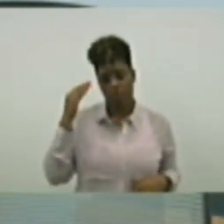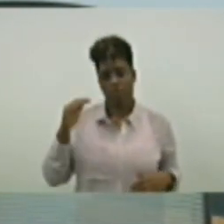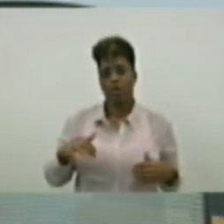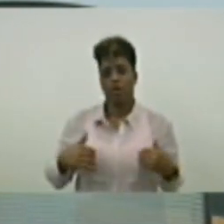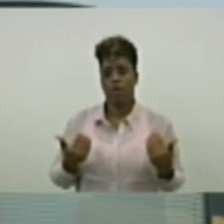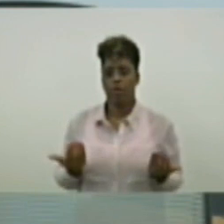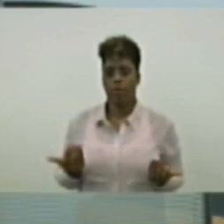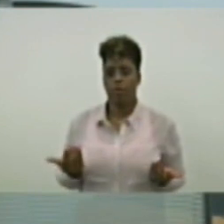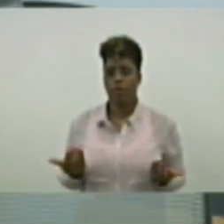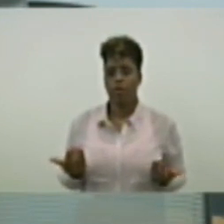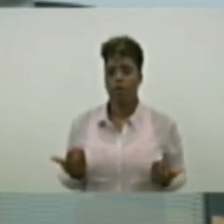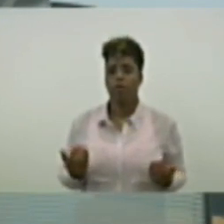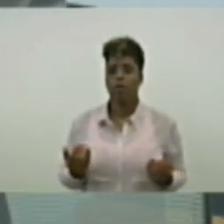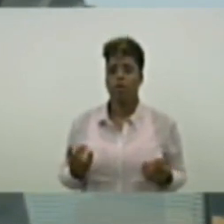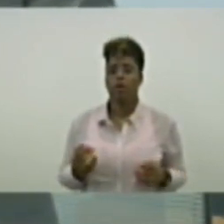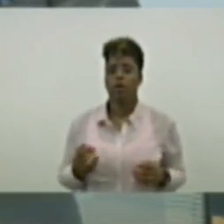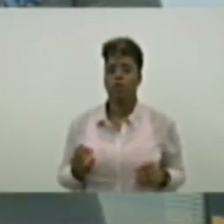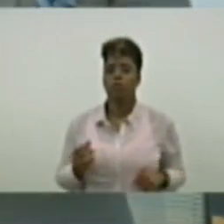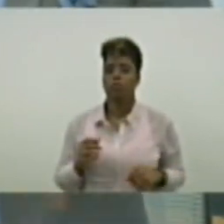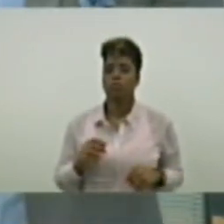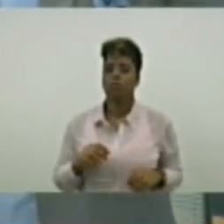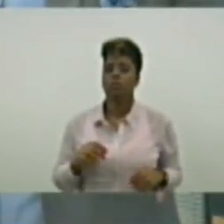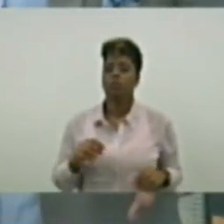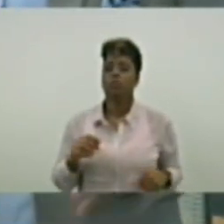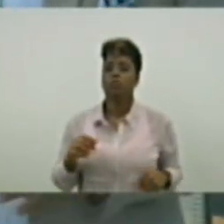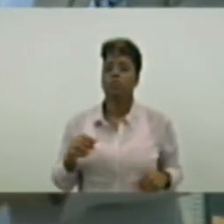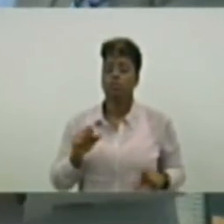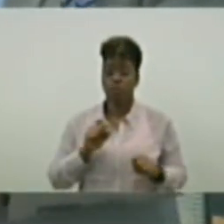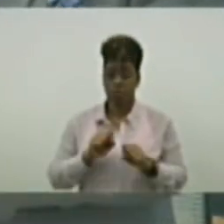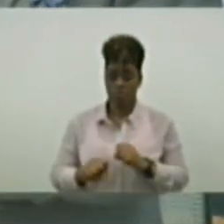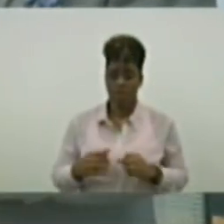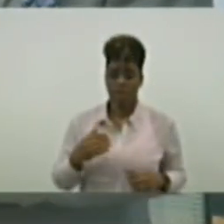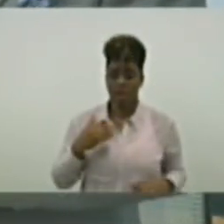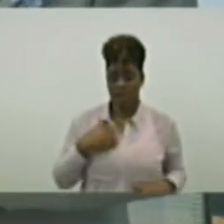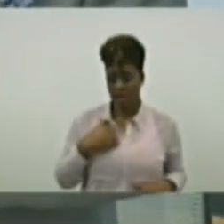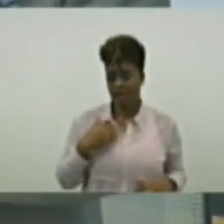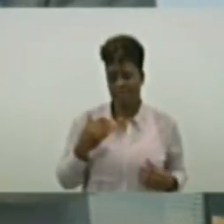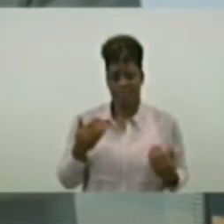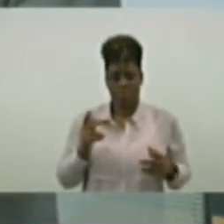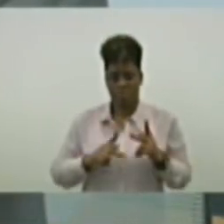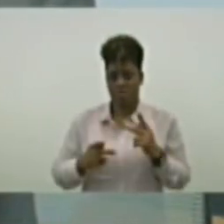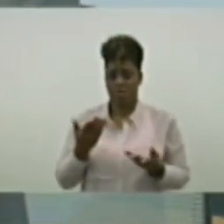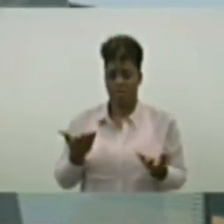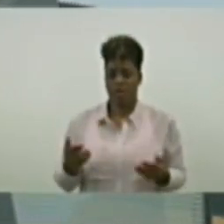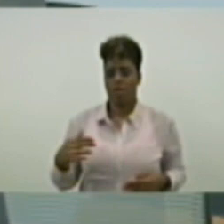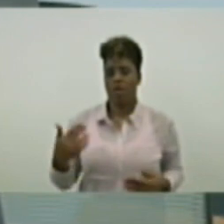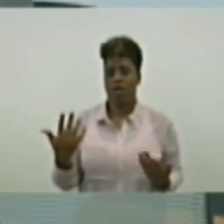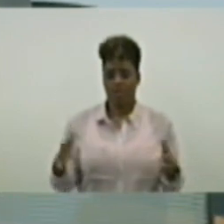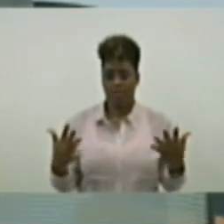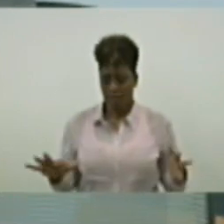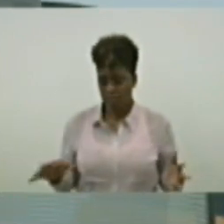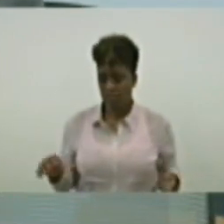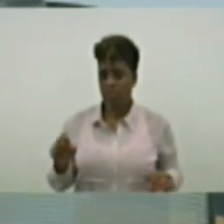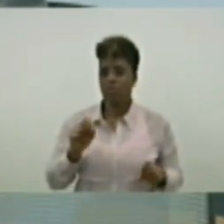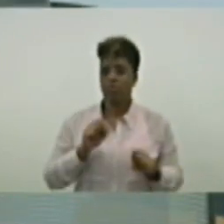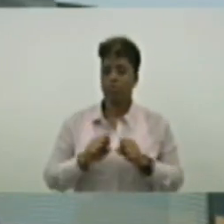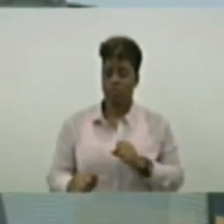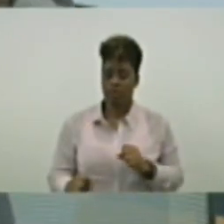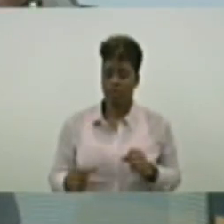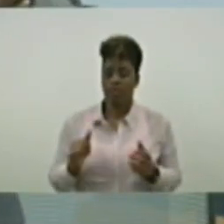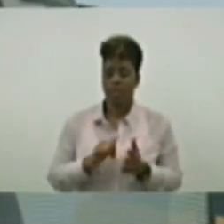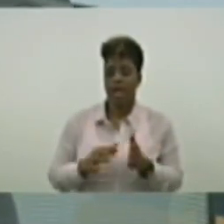it's our belief that seeing that they are there that additional duty to assist citizens